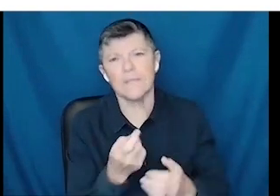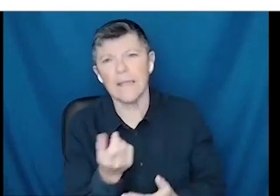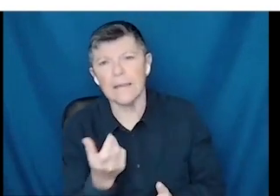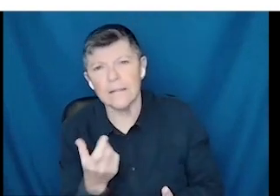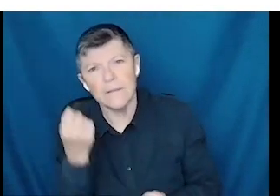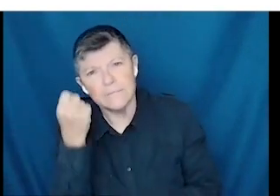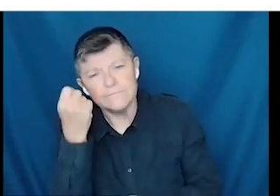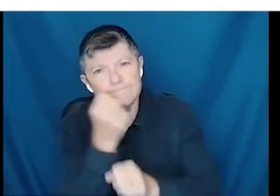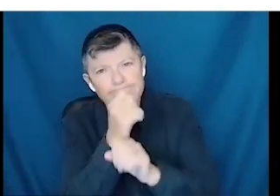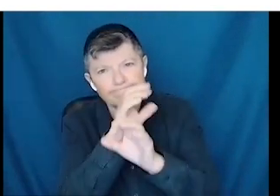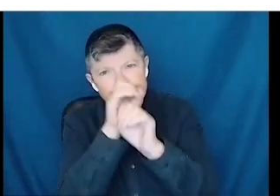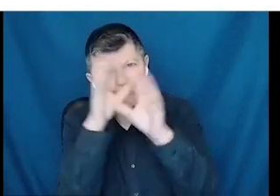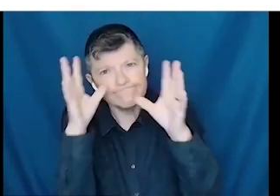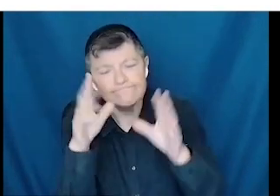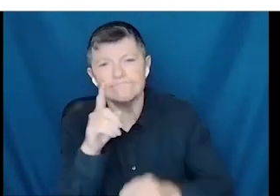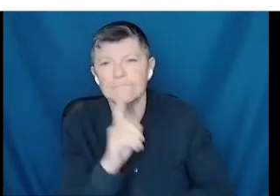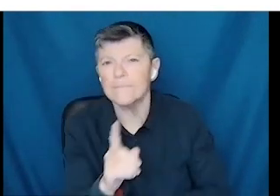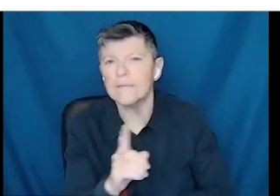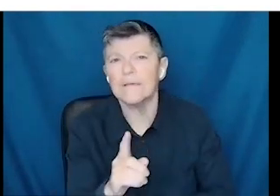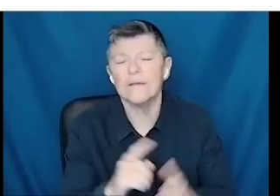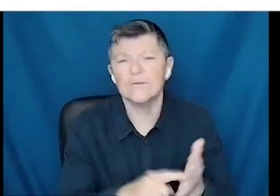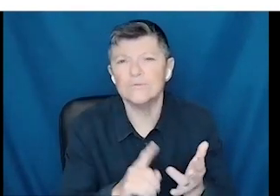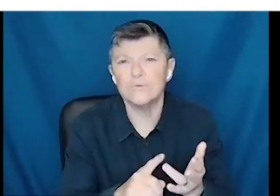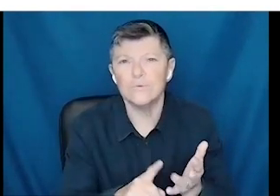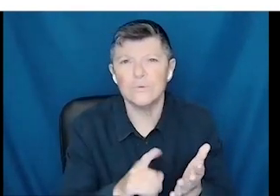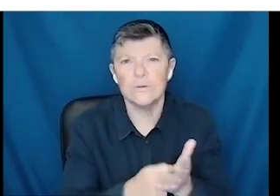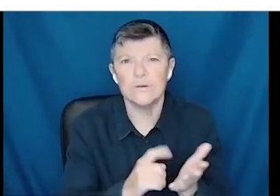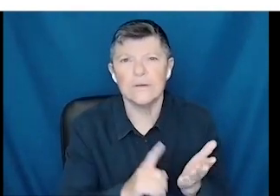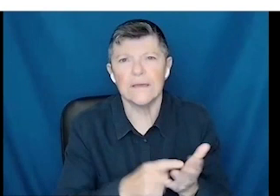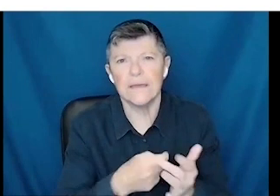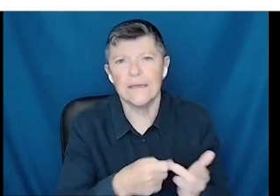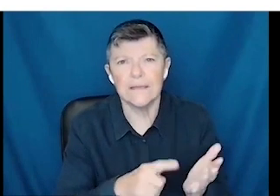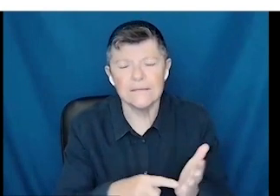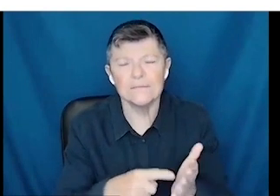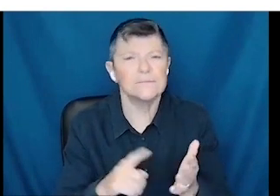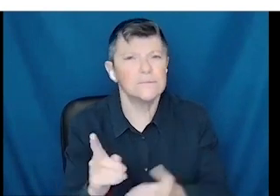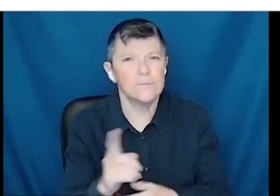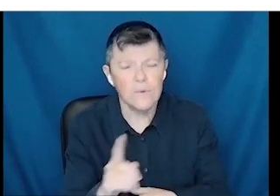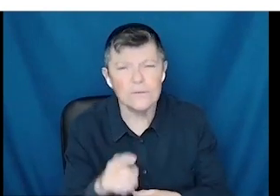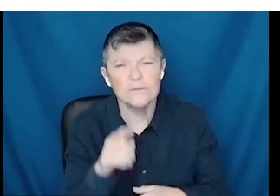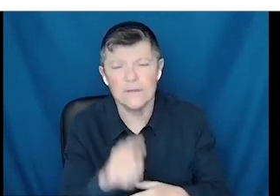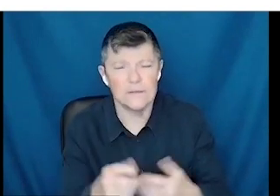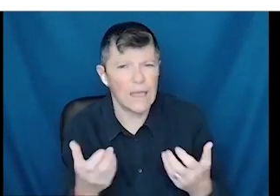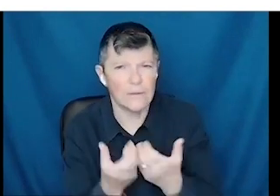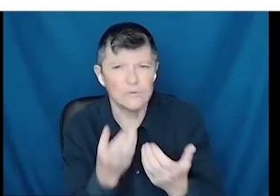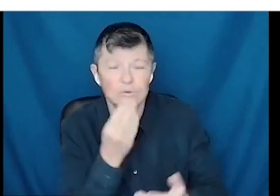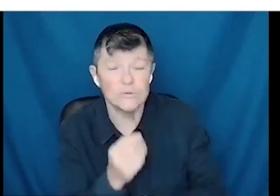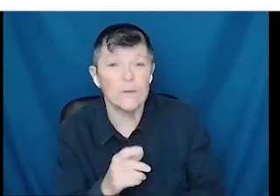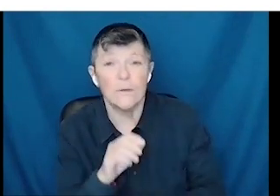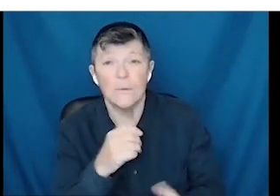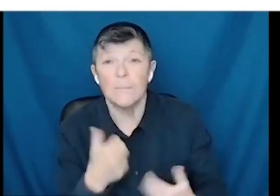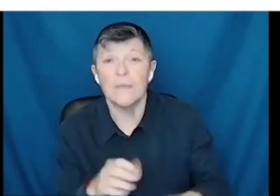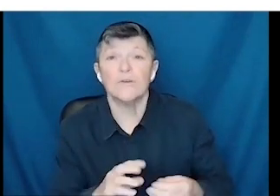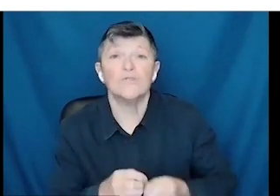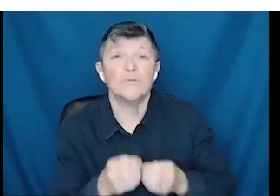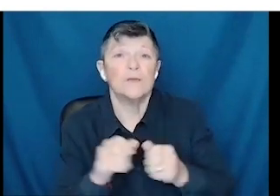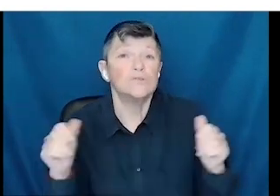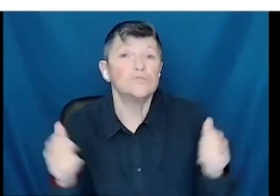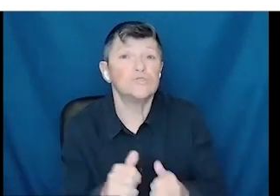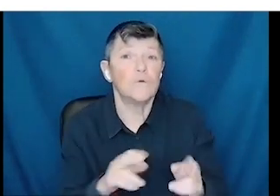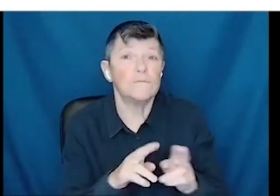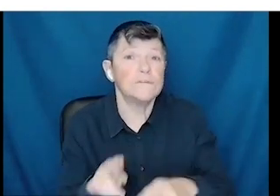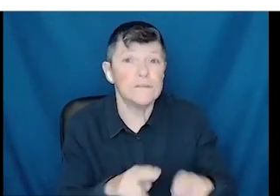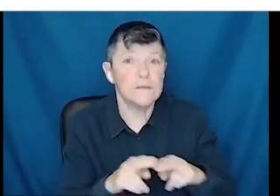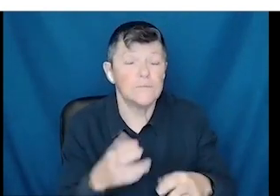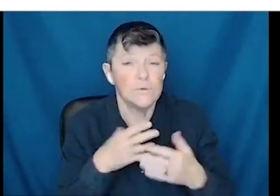we envision it could be used, we created a short video that we would like to show. And I would just like to mention that